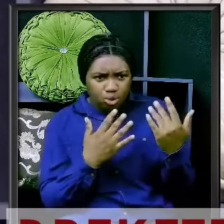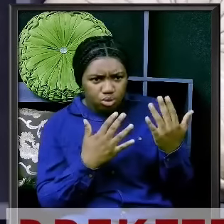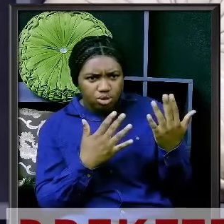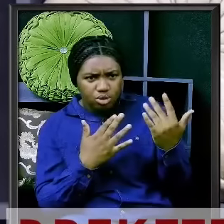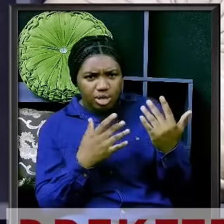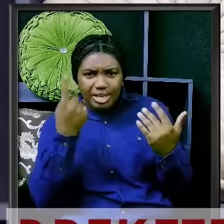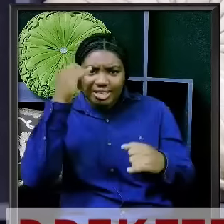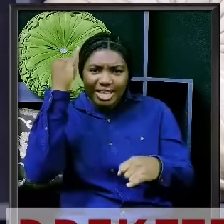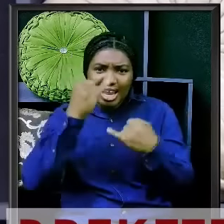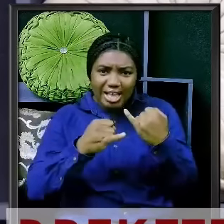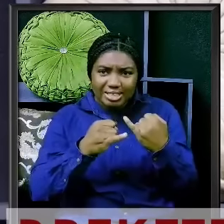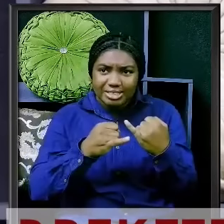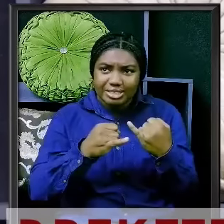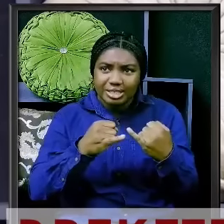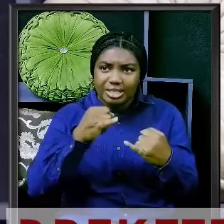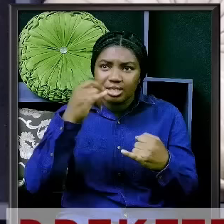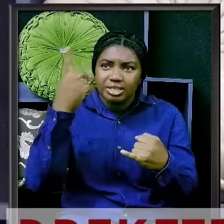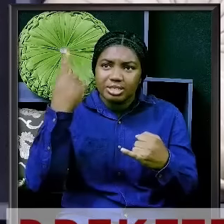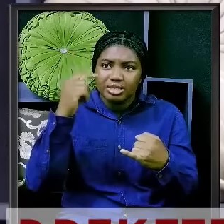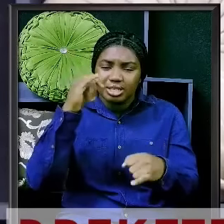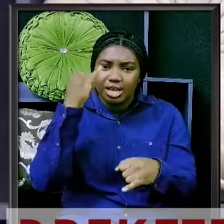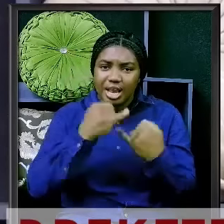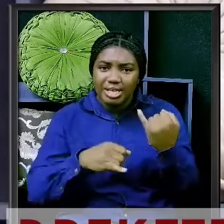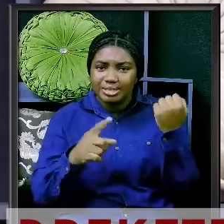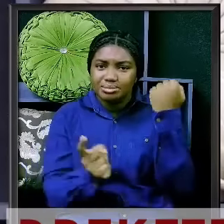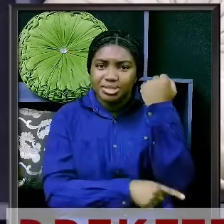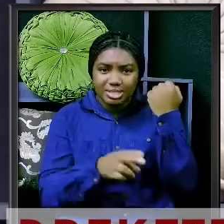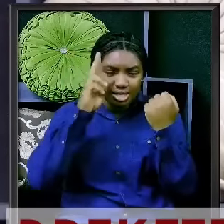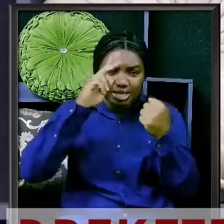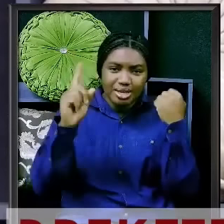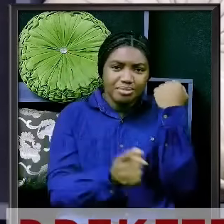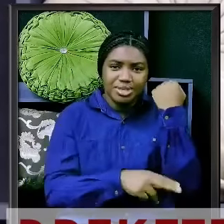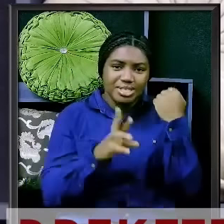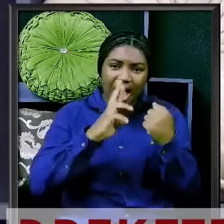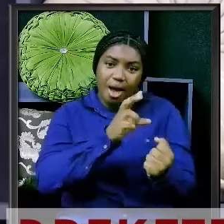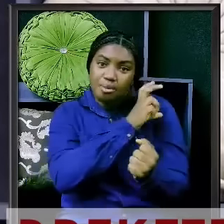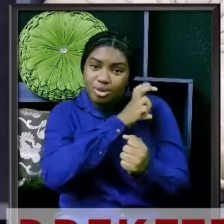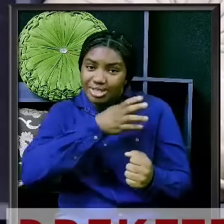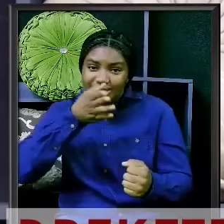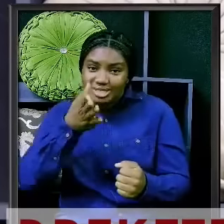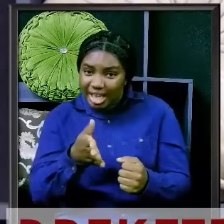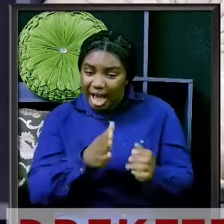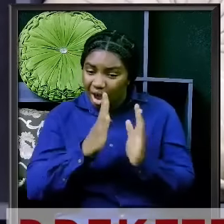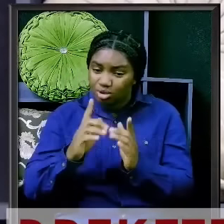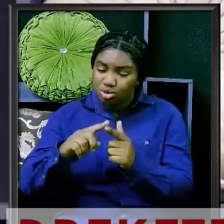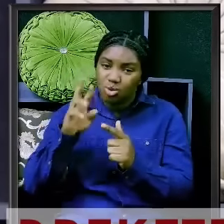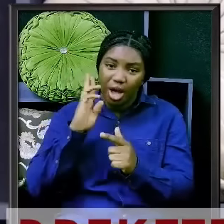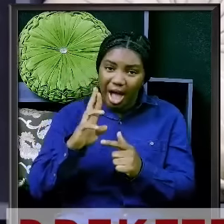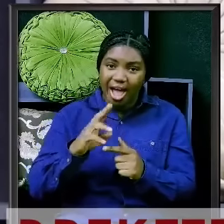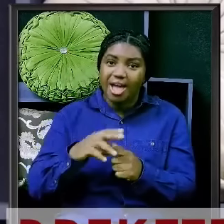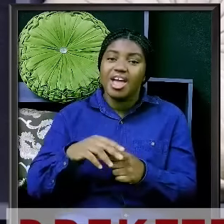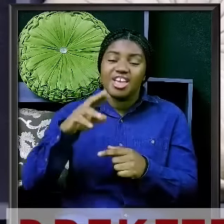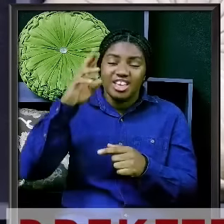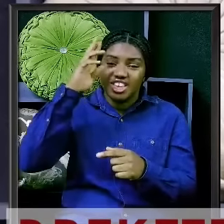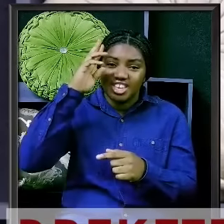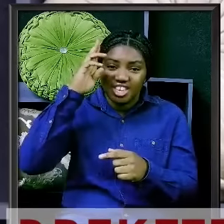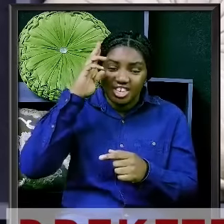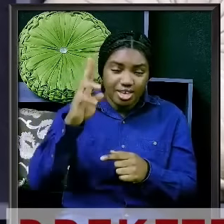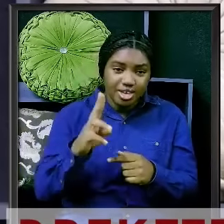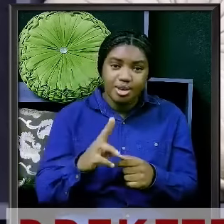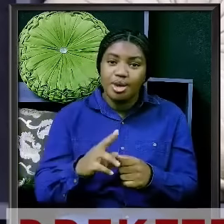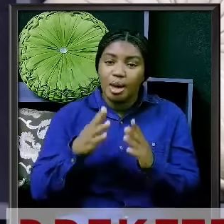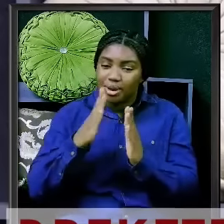last beating where he beat him, police day when he beat him. He don't even, according to her, he don't threaten in life. Now run where he